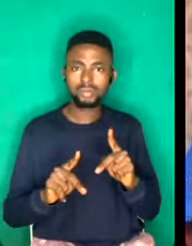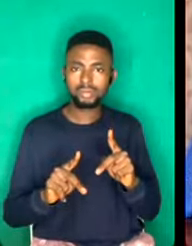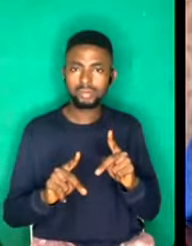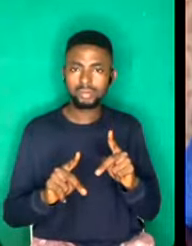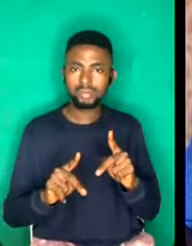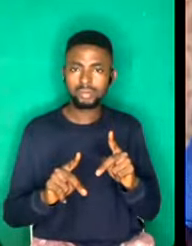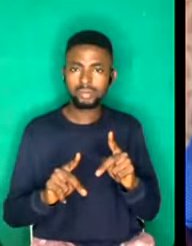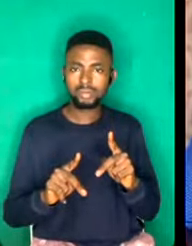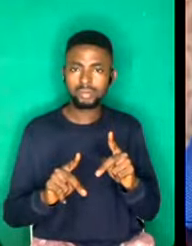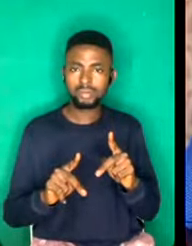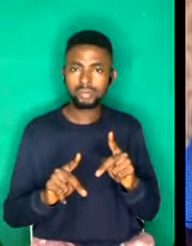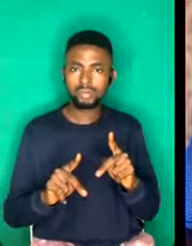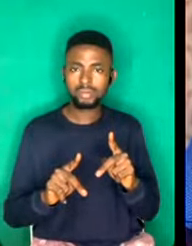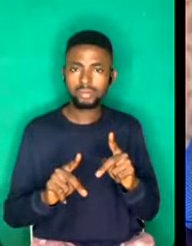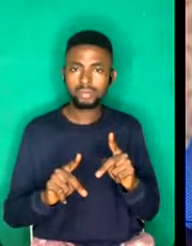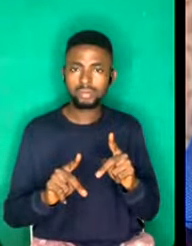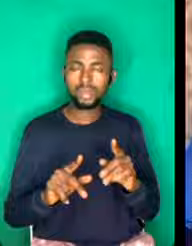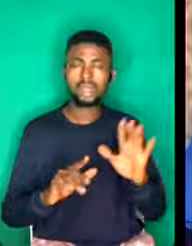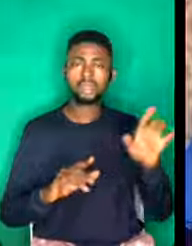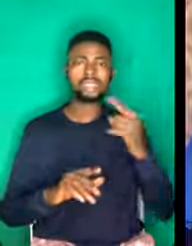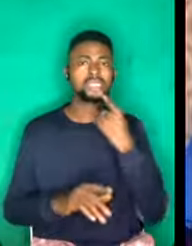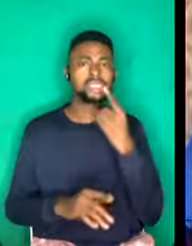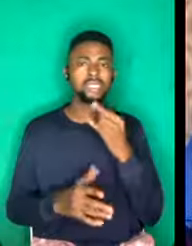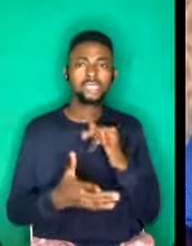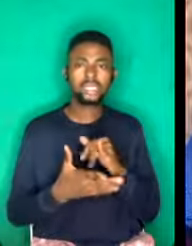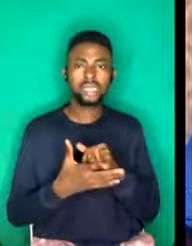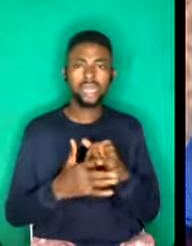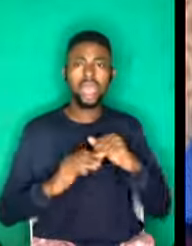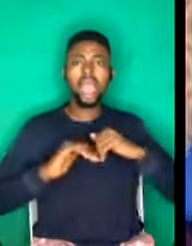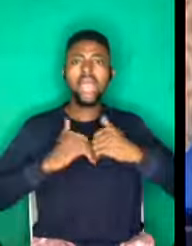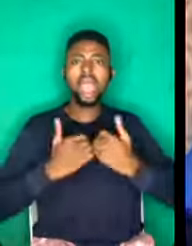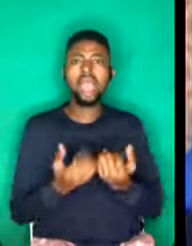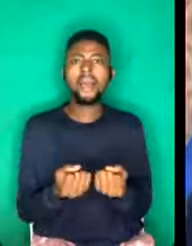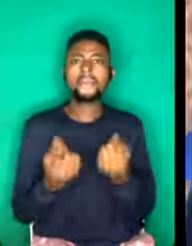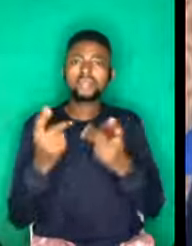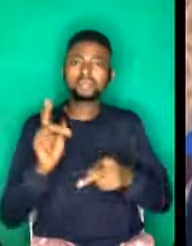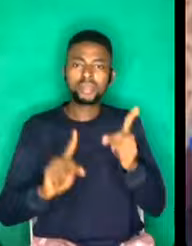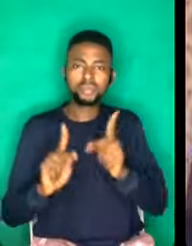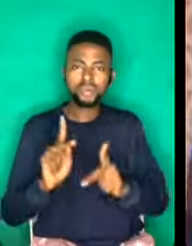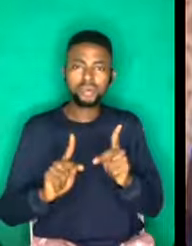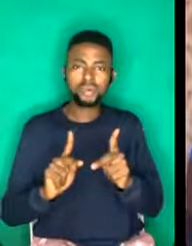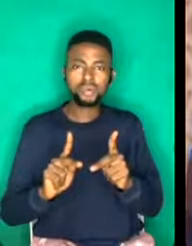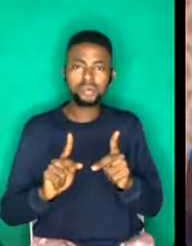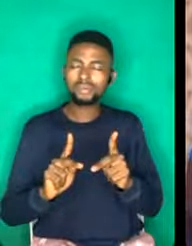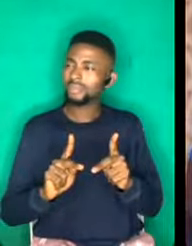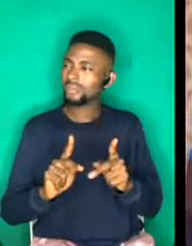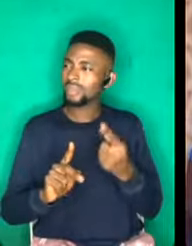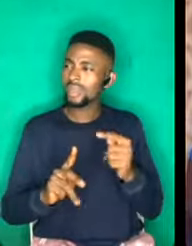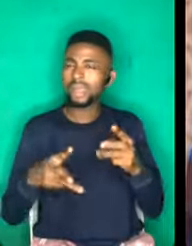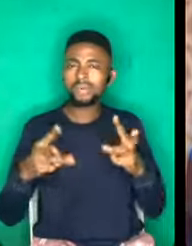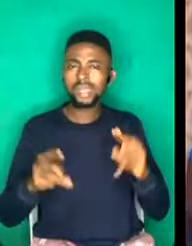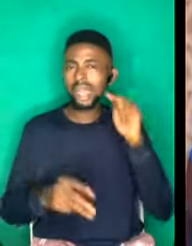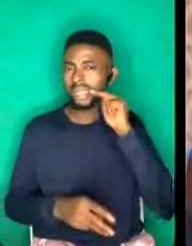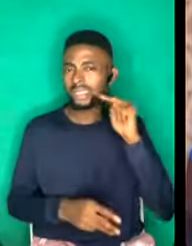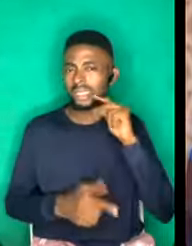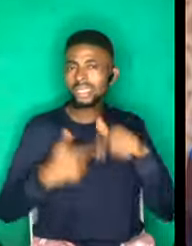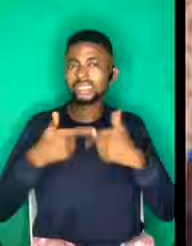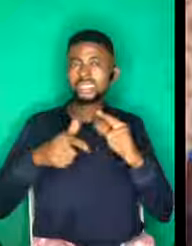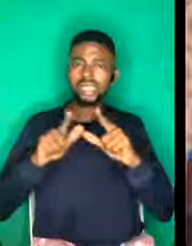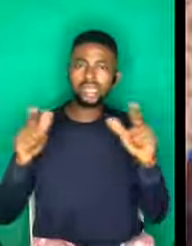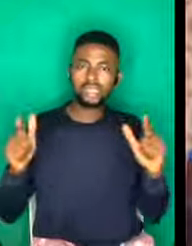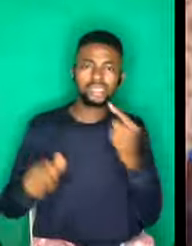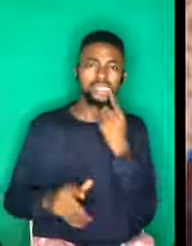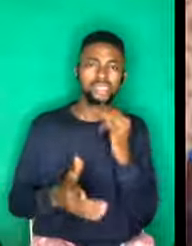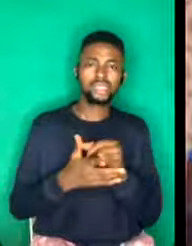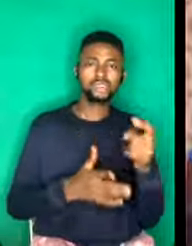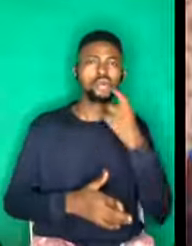like, how many people are talking about Braille in Nigeria? The way Nigerian Sign Language is always, you must sign the